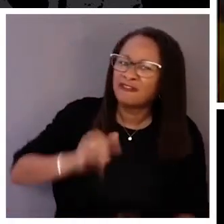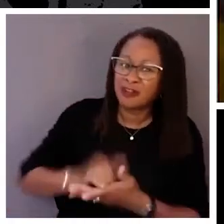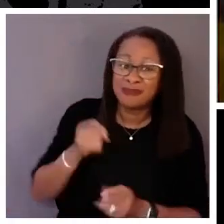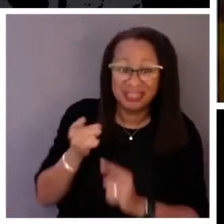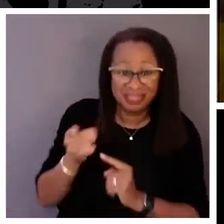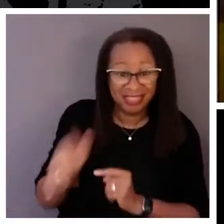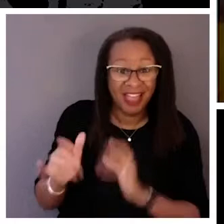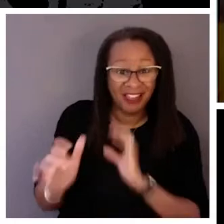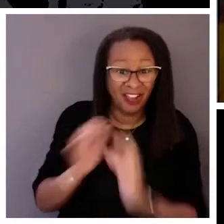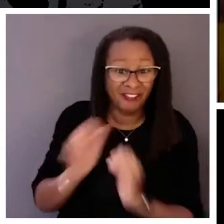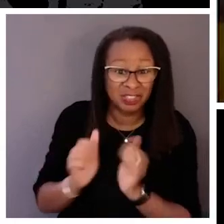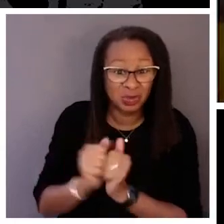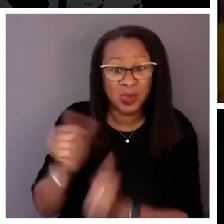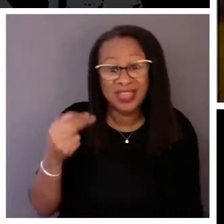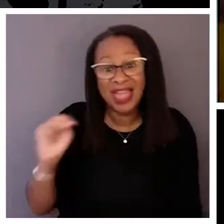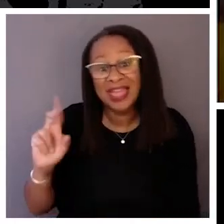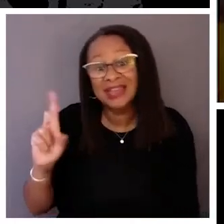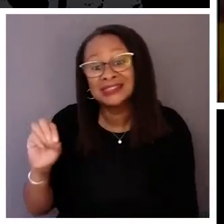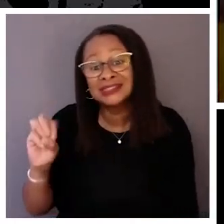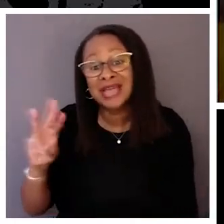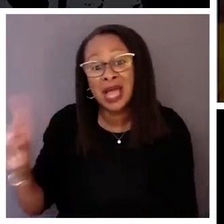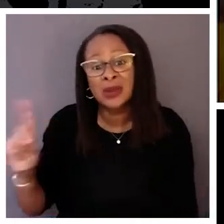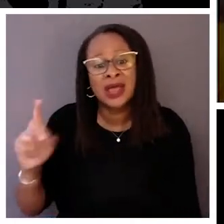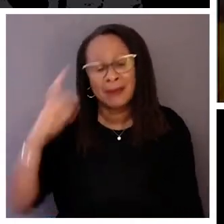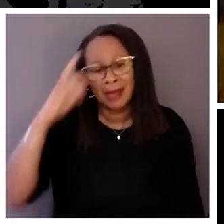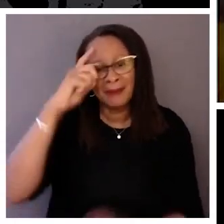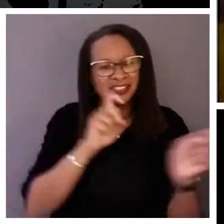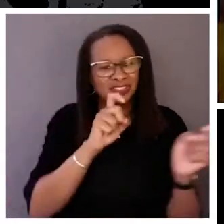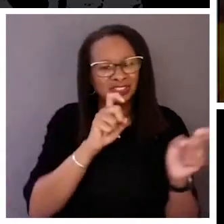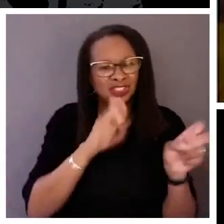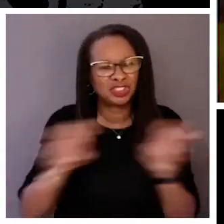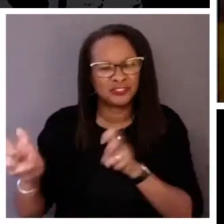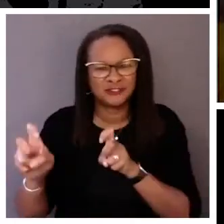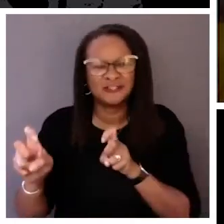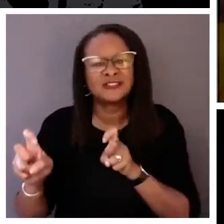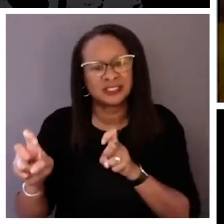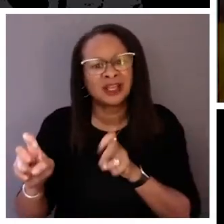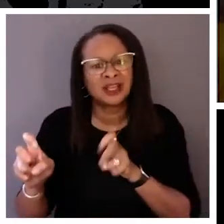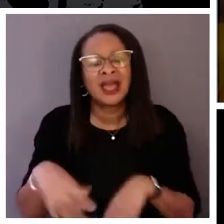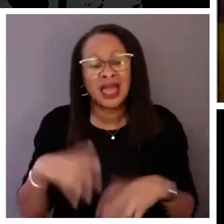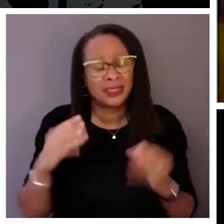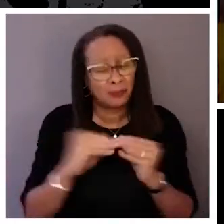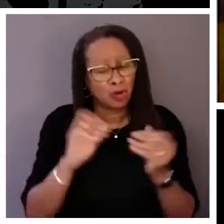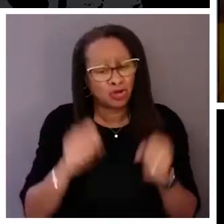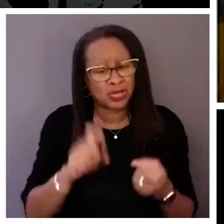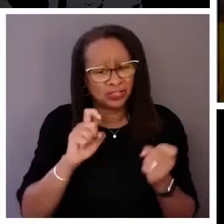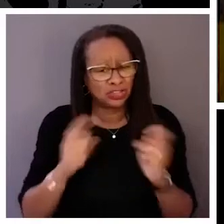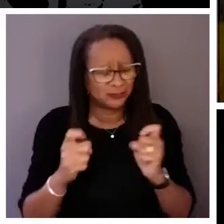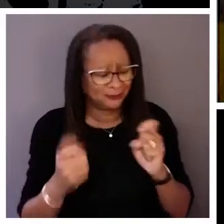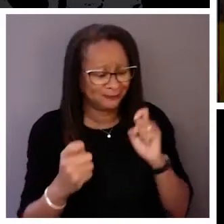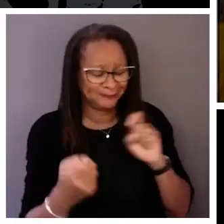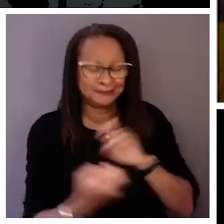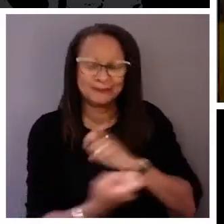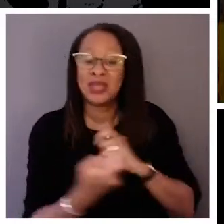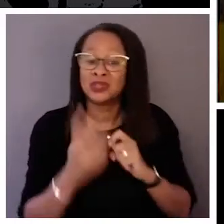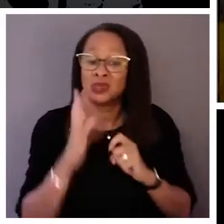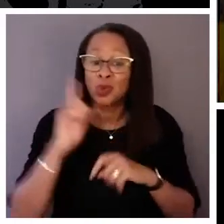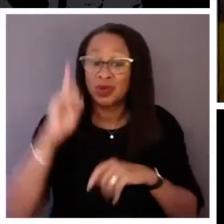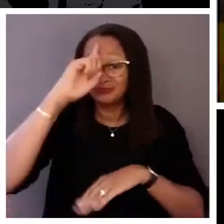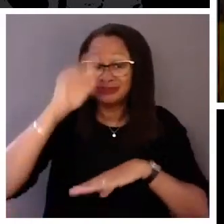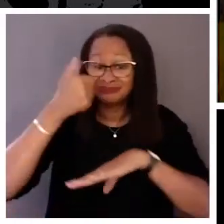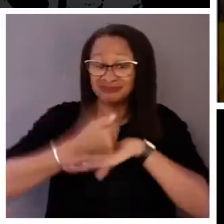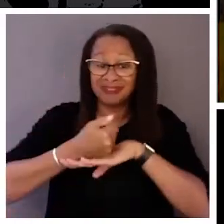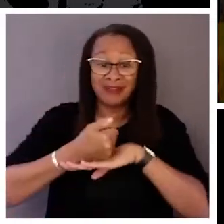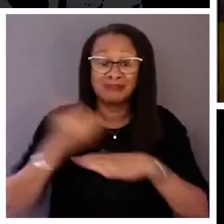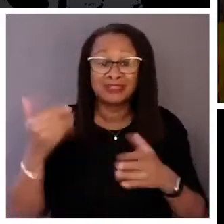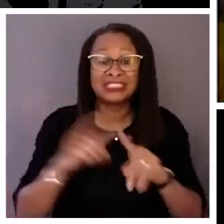from that conversation on, I just started shifting my mindset a little around it. And the more you can keep shifting, you will rewire